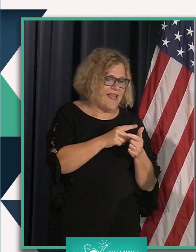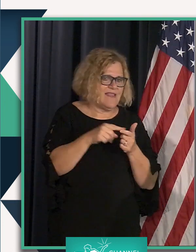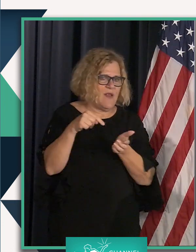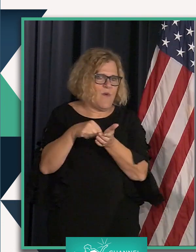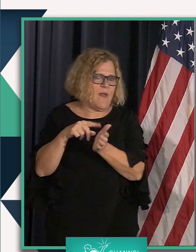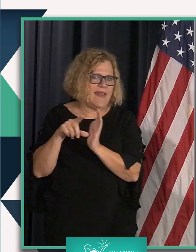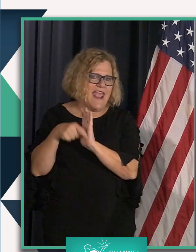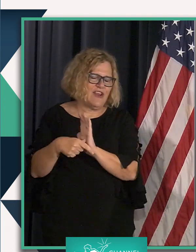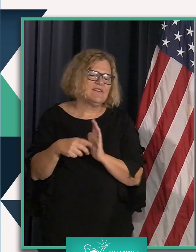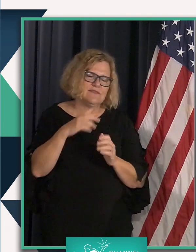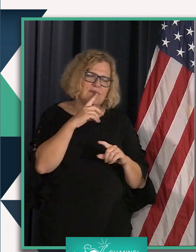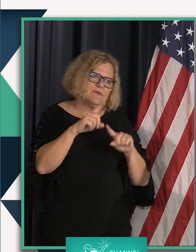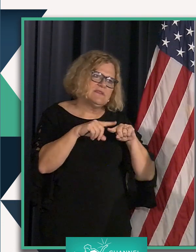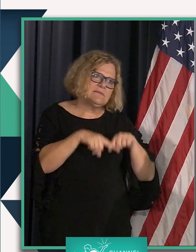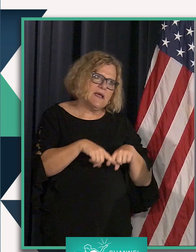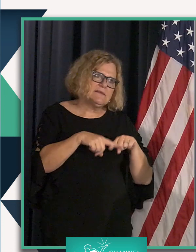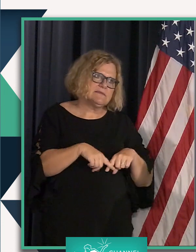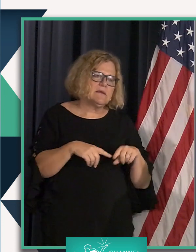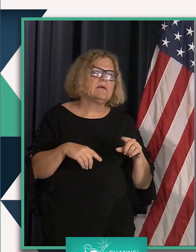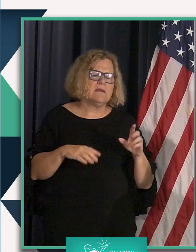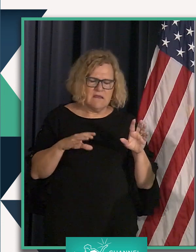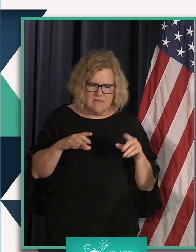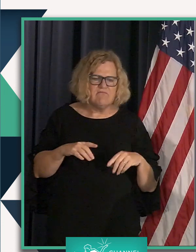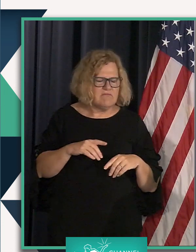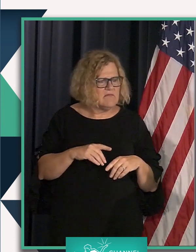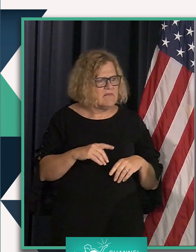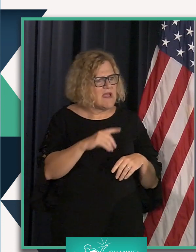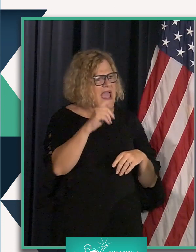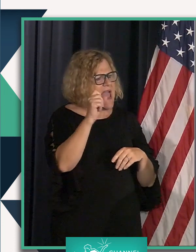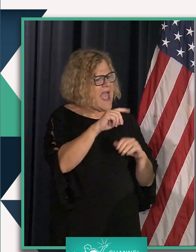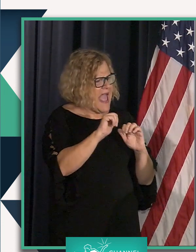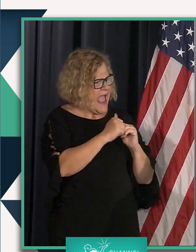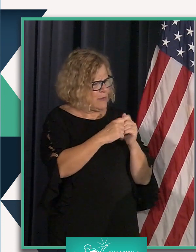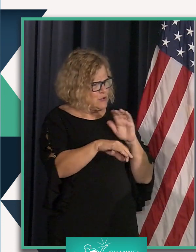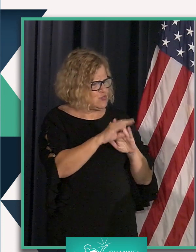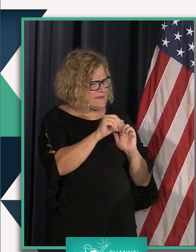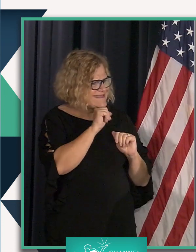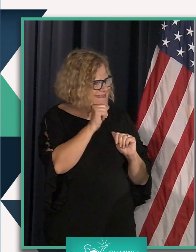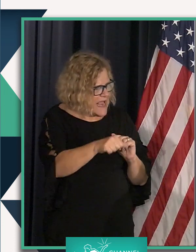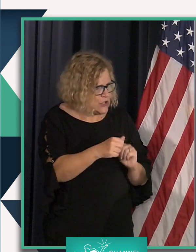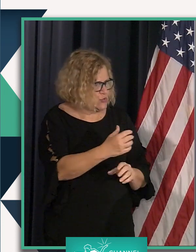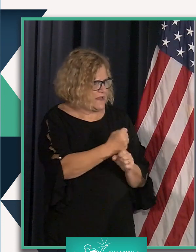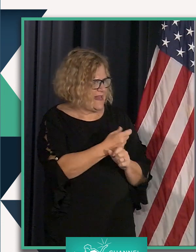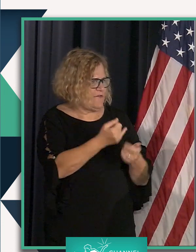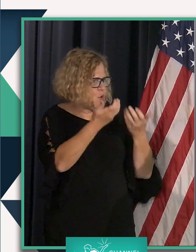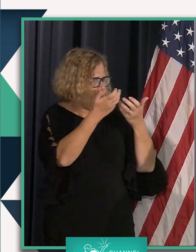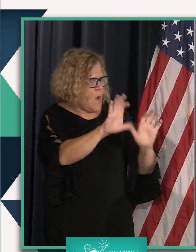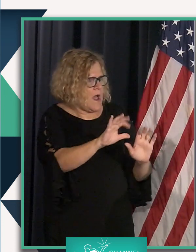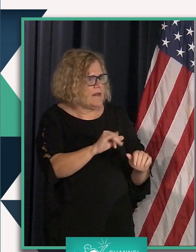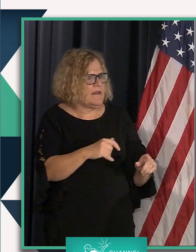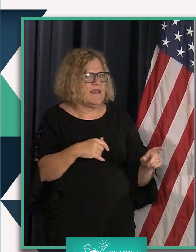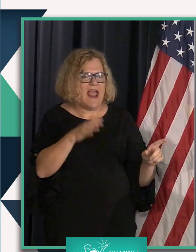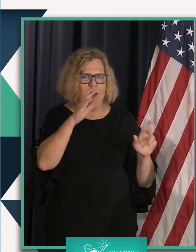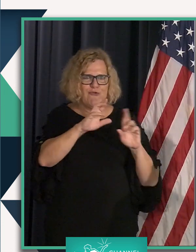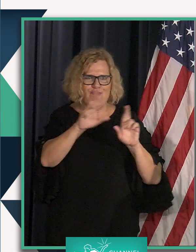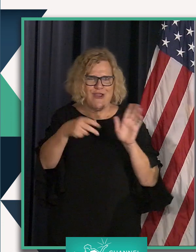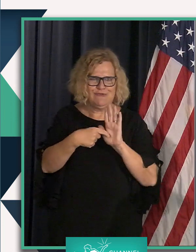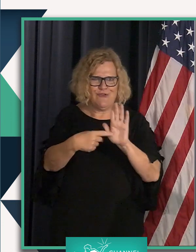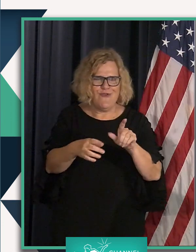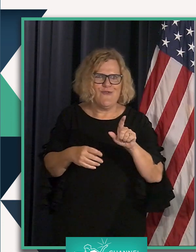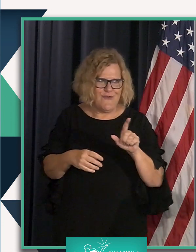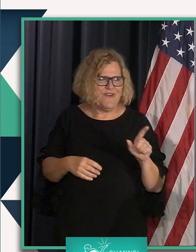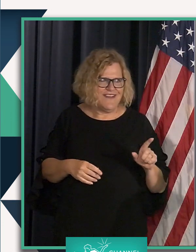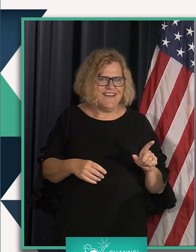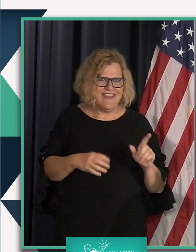owing some, so it depends. Okay, and how does one opt out if they don't want it? I'm about to show you,